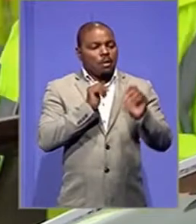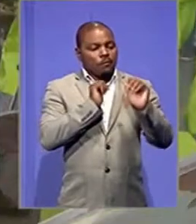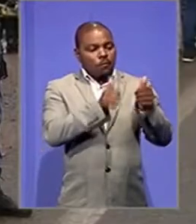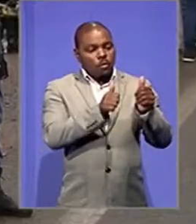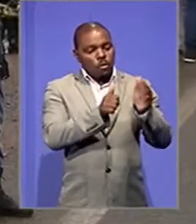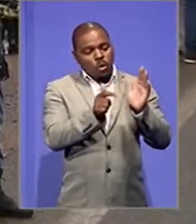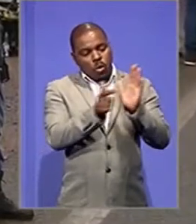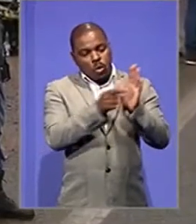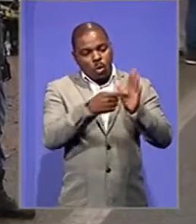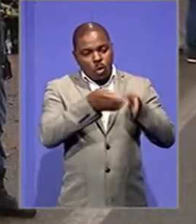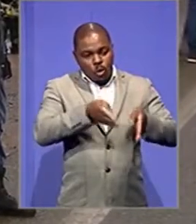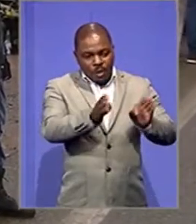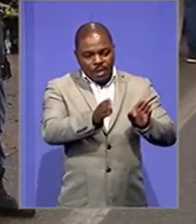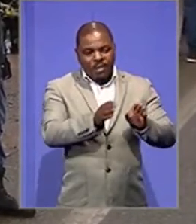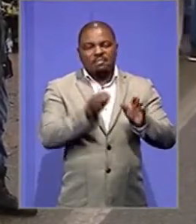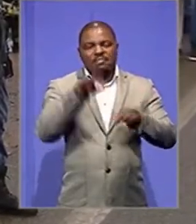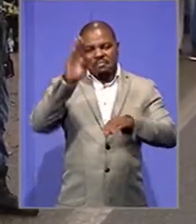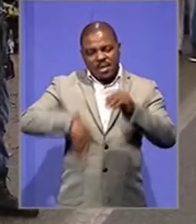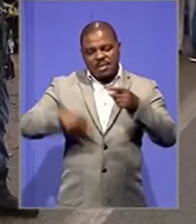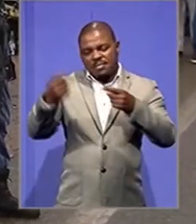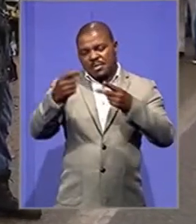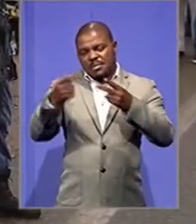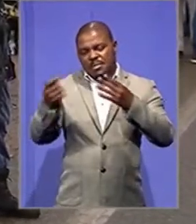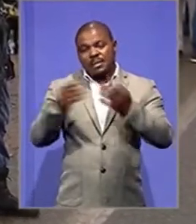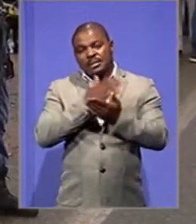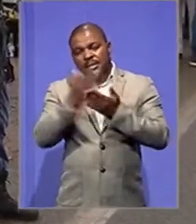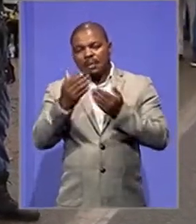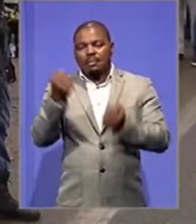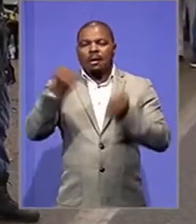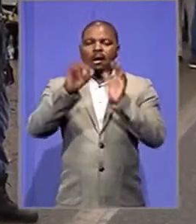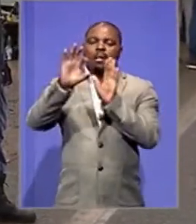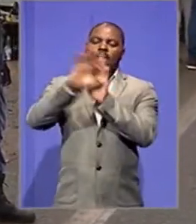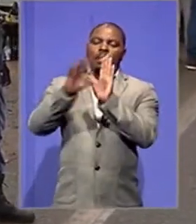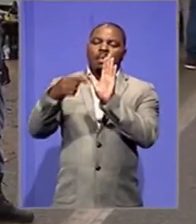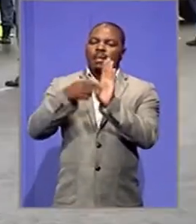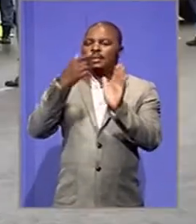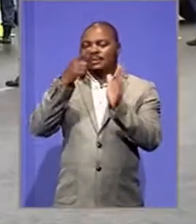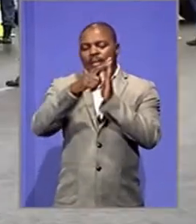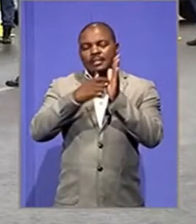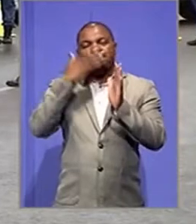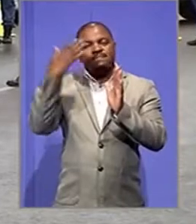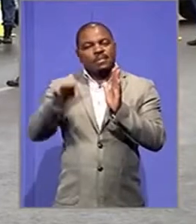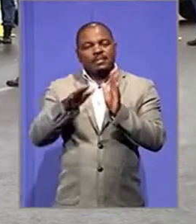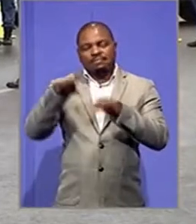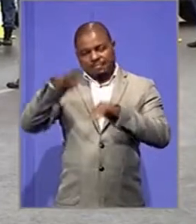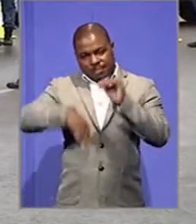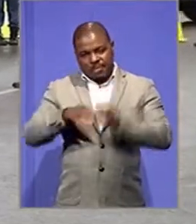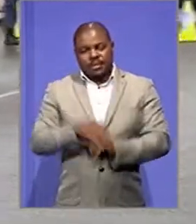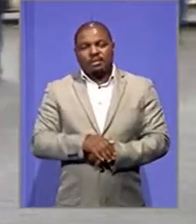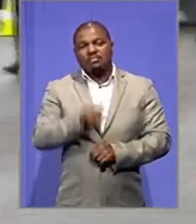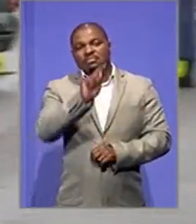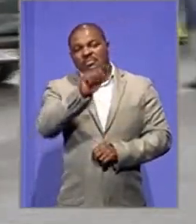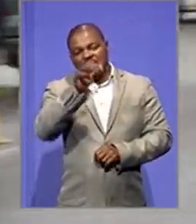ba fuwe dikotlo tse fapaneng tse ding ke tsa di-license tsa makoloi tse felletsweng ke nako. Balaodi